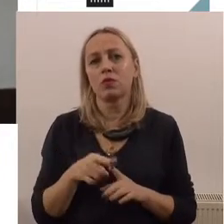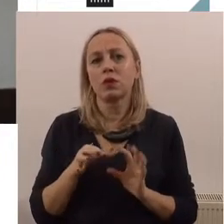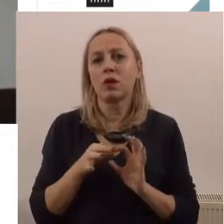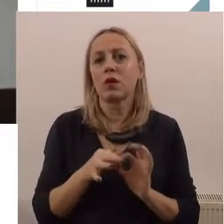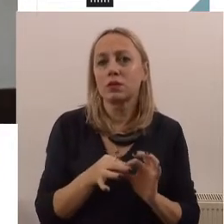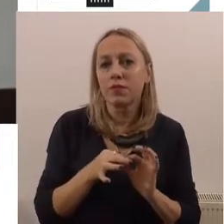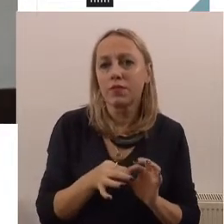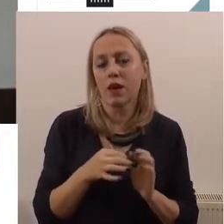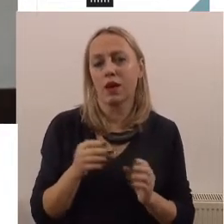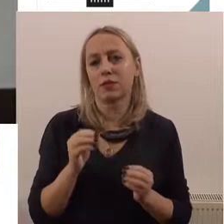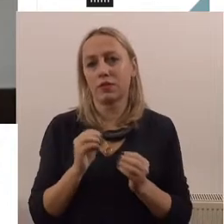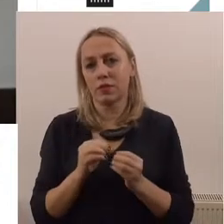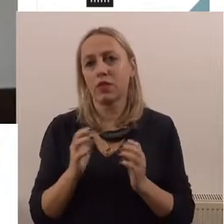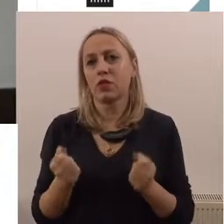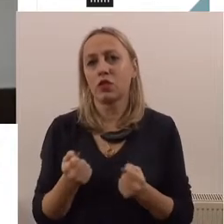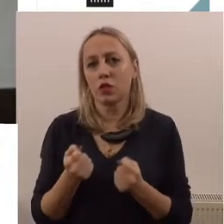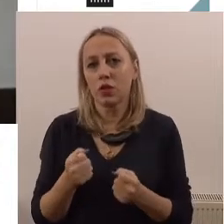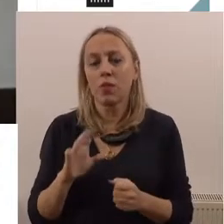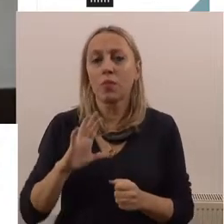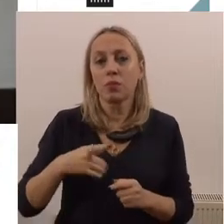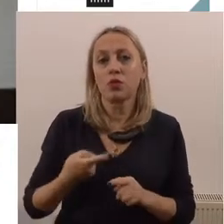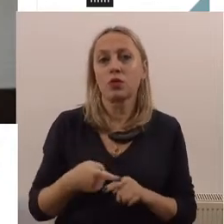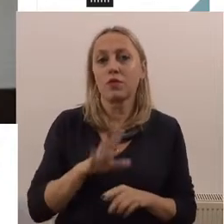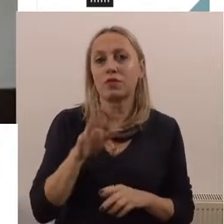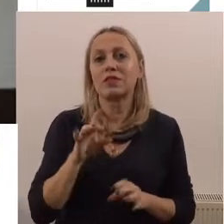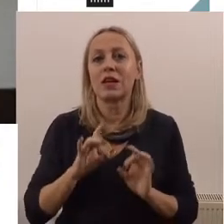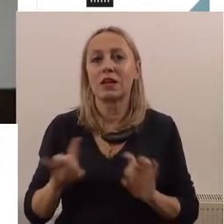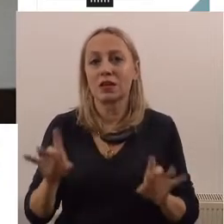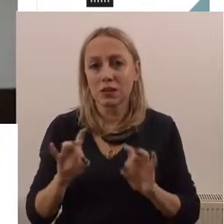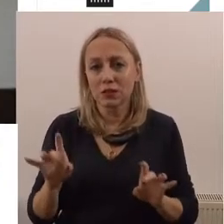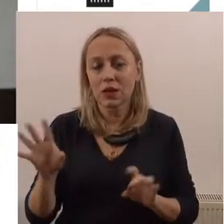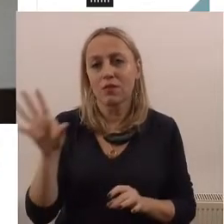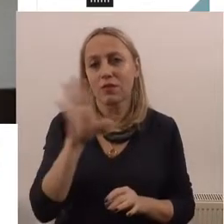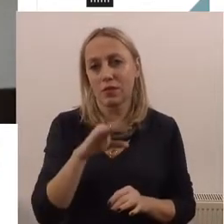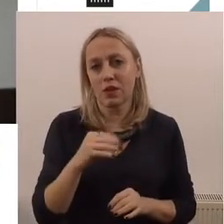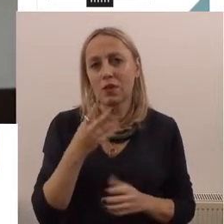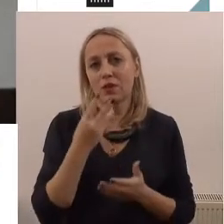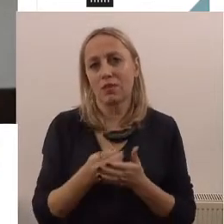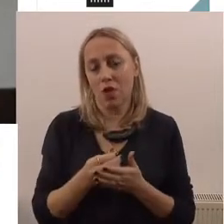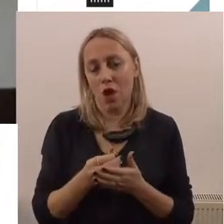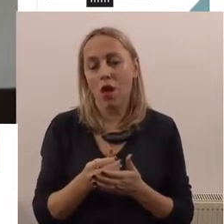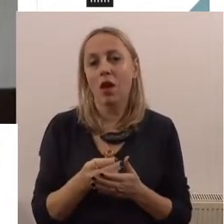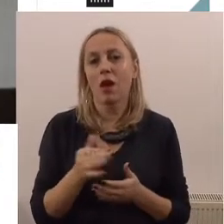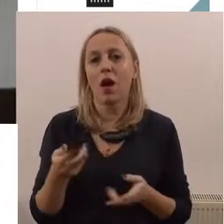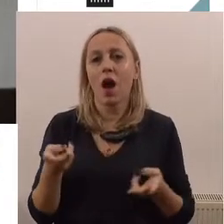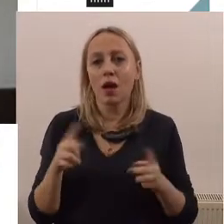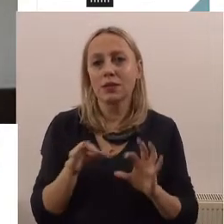Evgenia, thank you. I'm hopeful that you could spend a few moments with us,